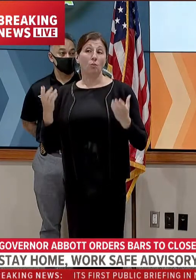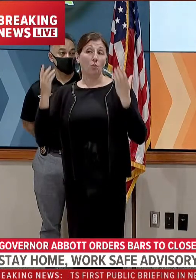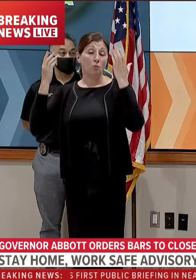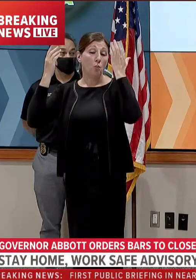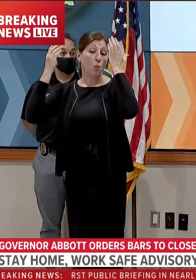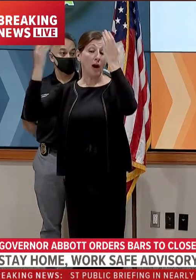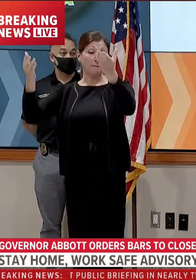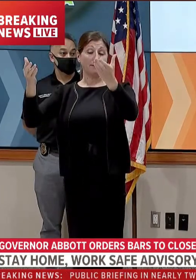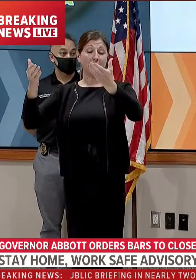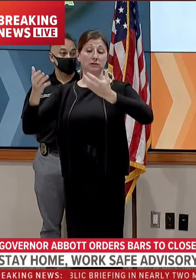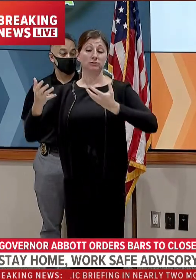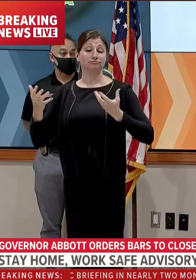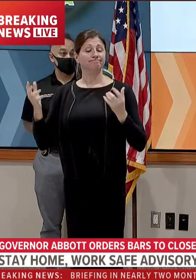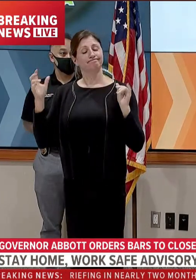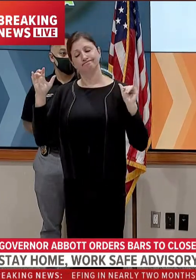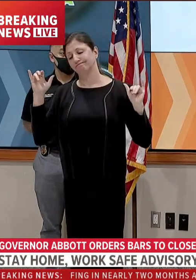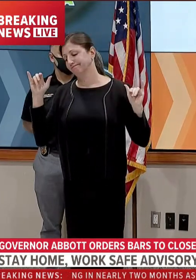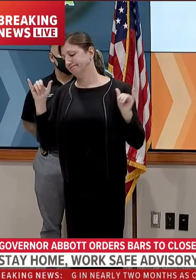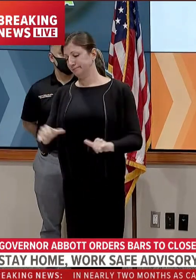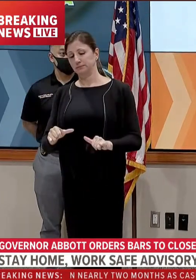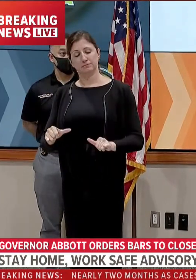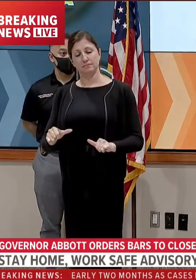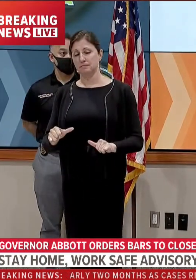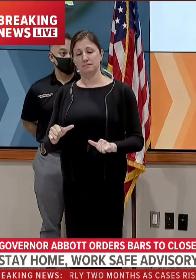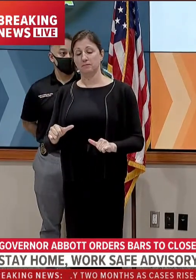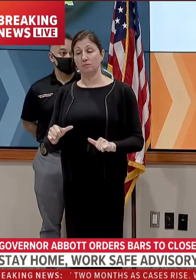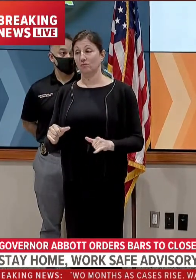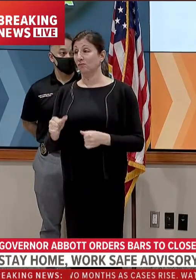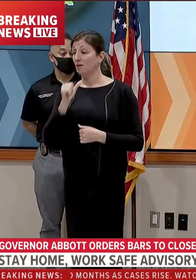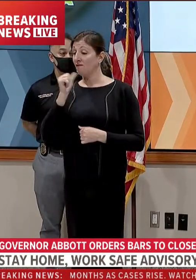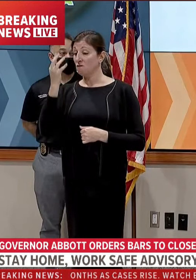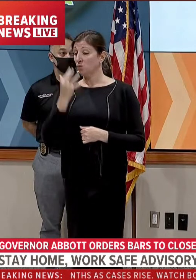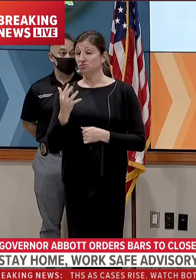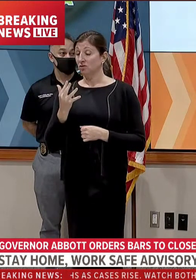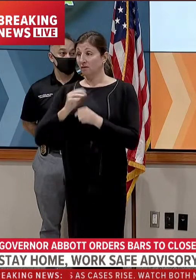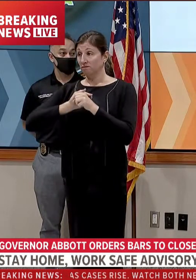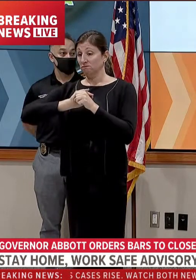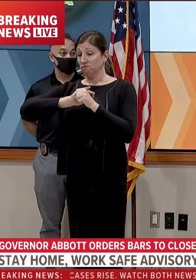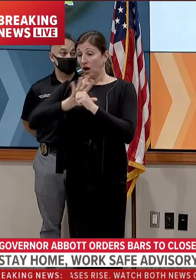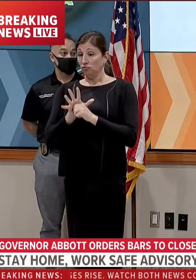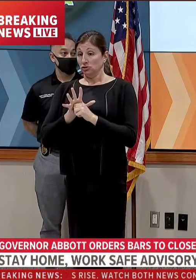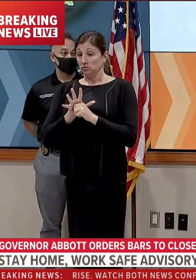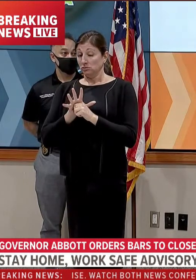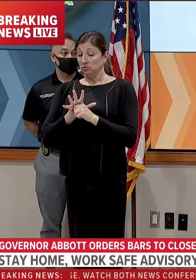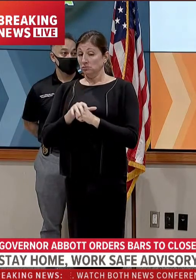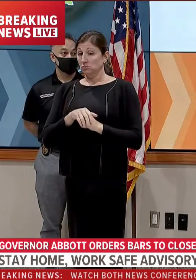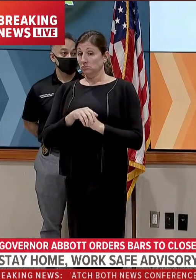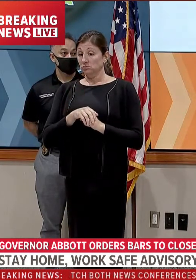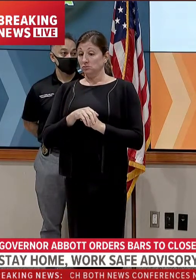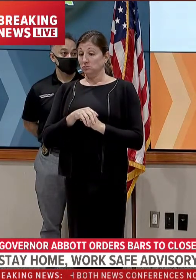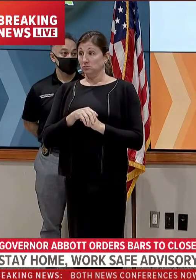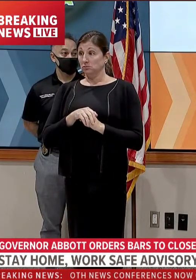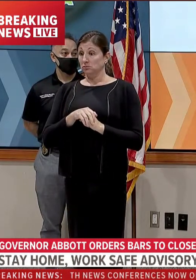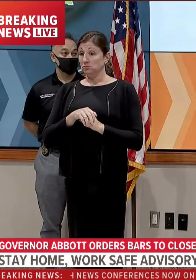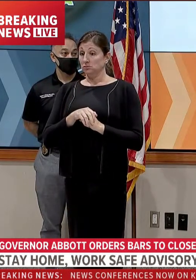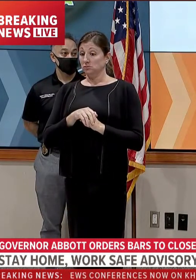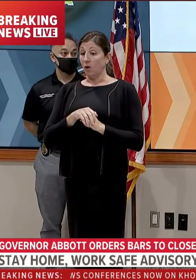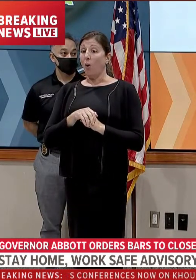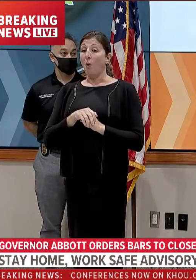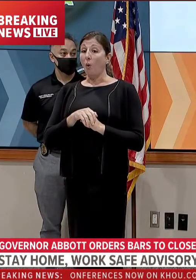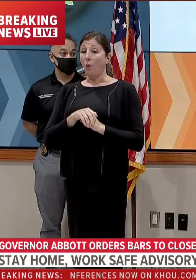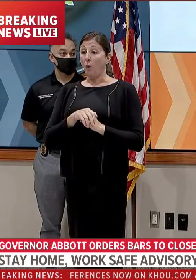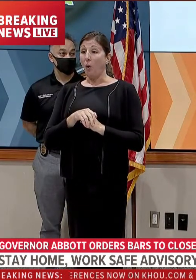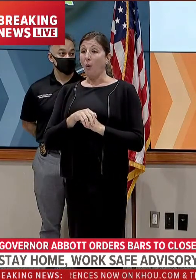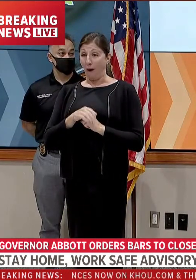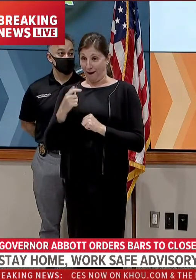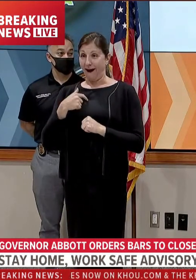recommendation is, as it has always been, unfortunately, the virus will not leave just because you